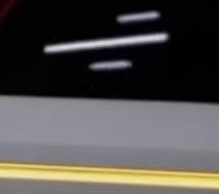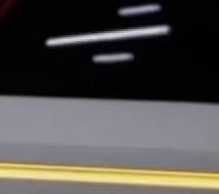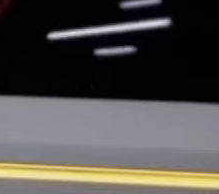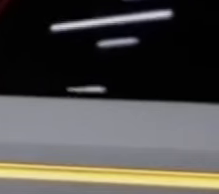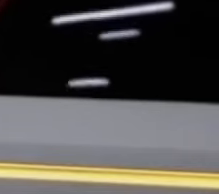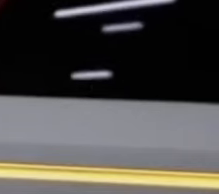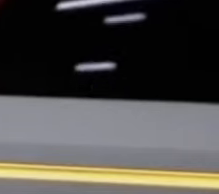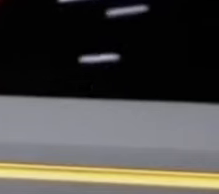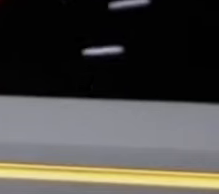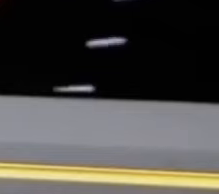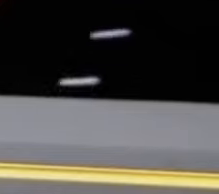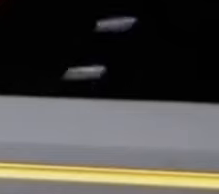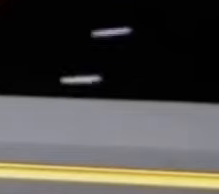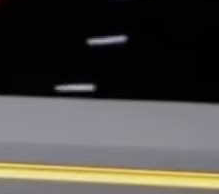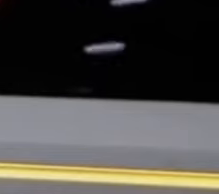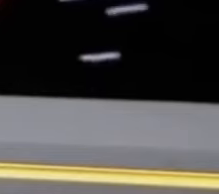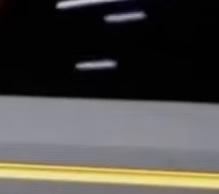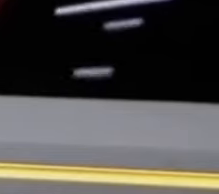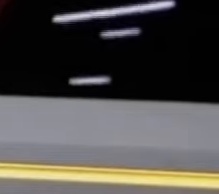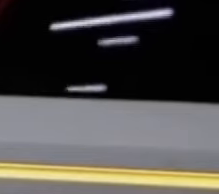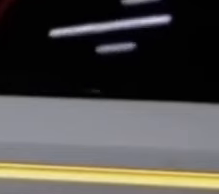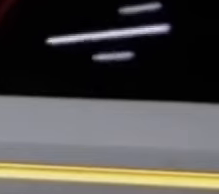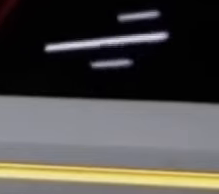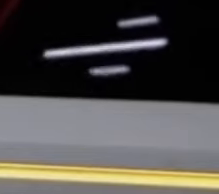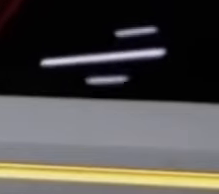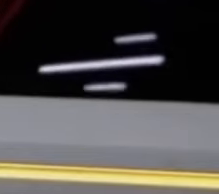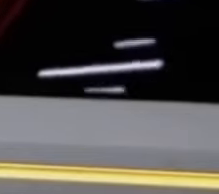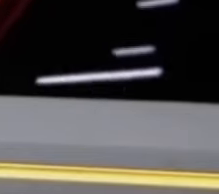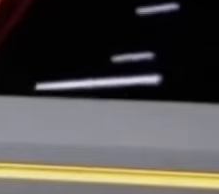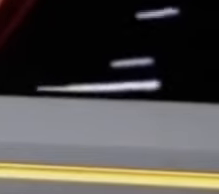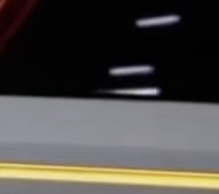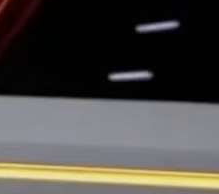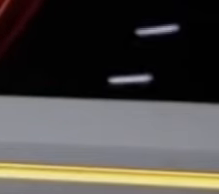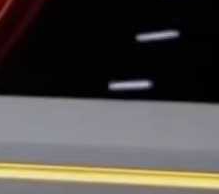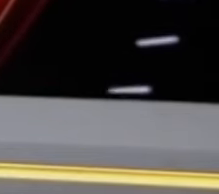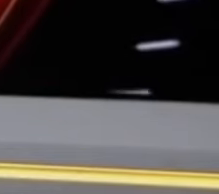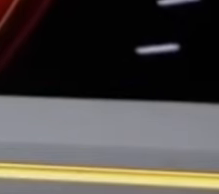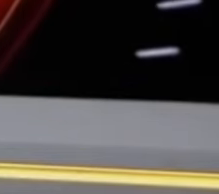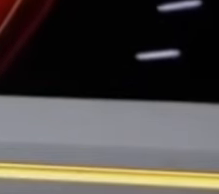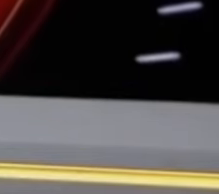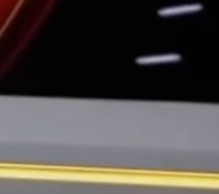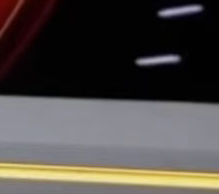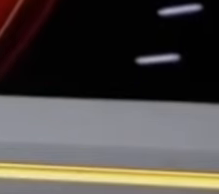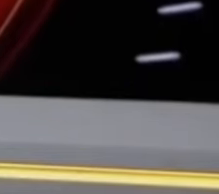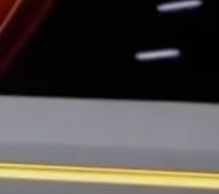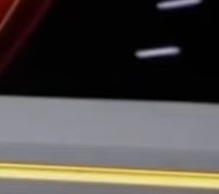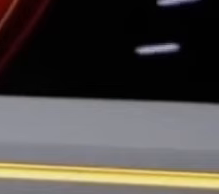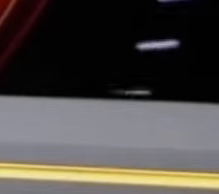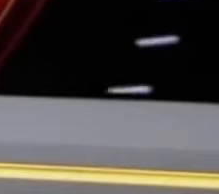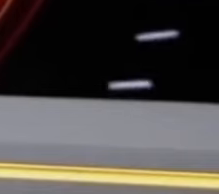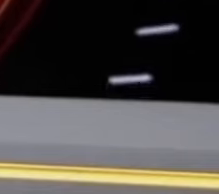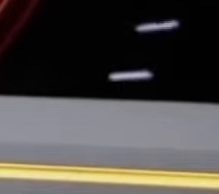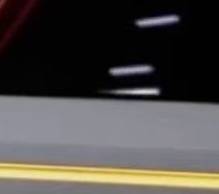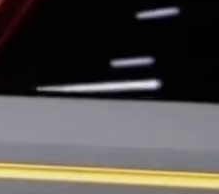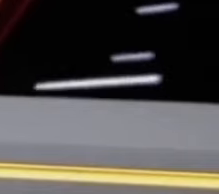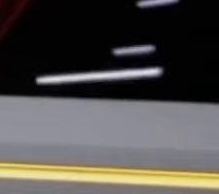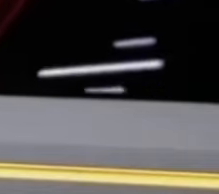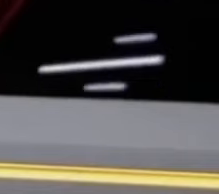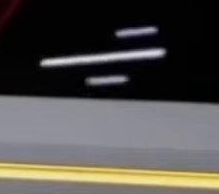key sectors like energy, health, agriculture, sports, public transportation, tourism, and many others to